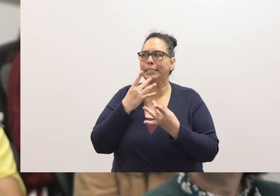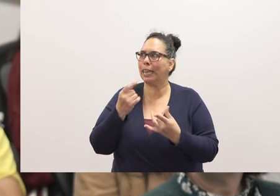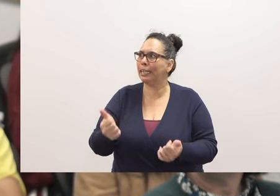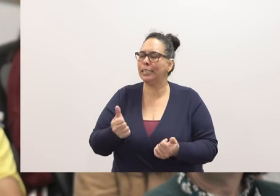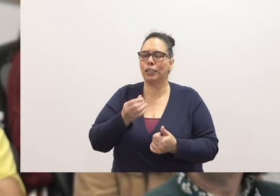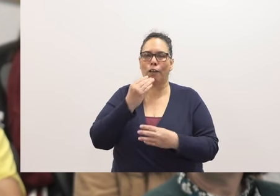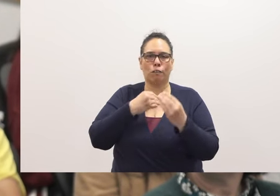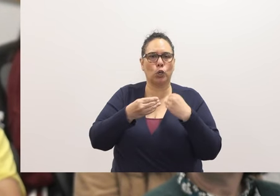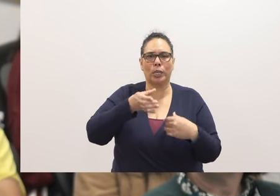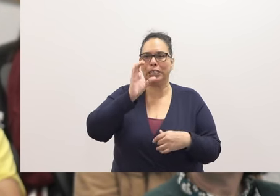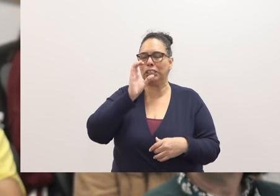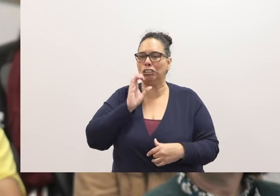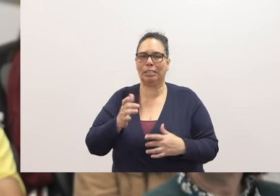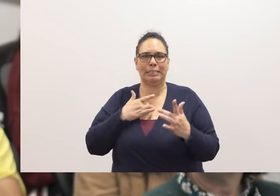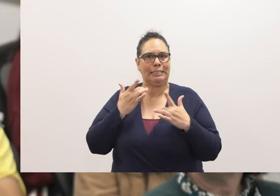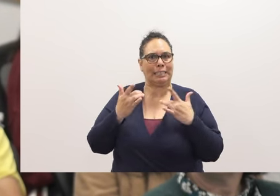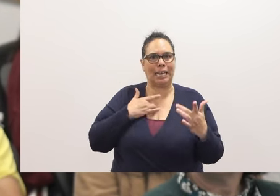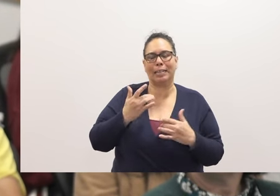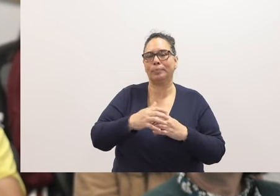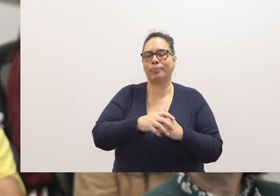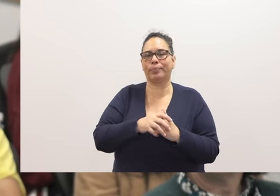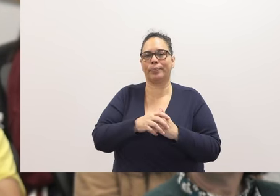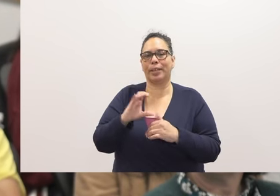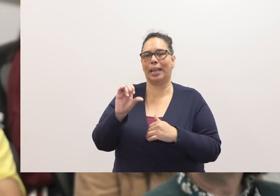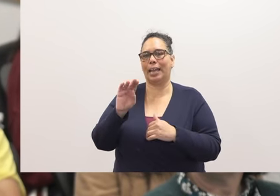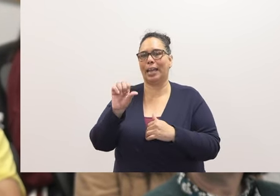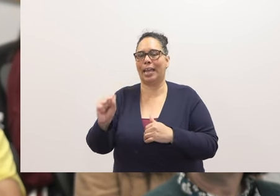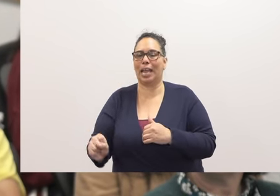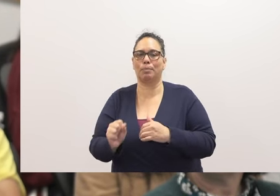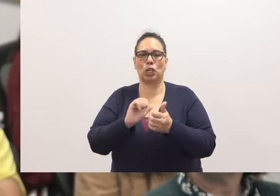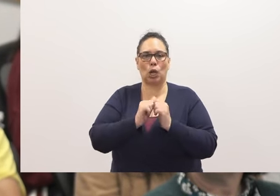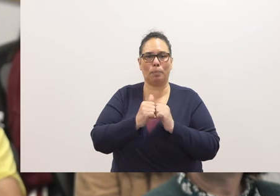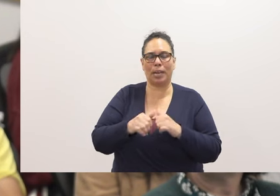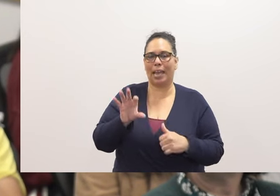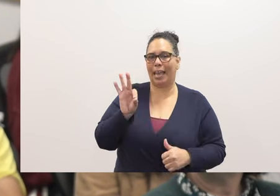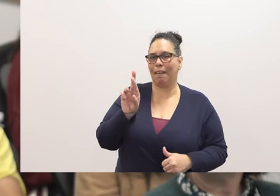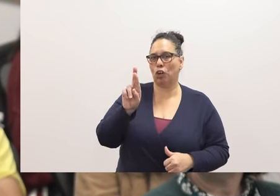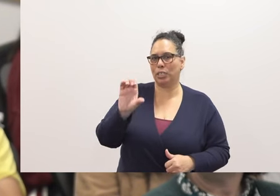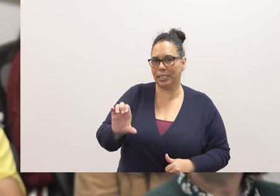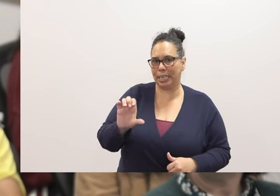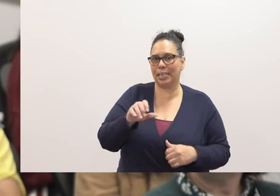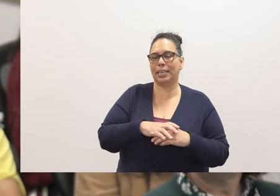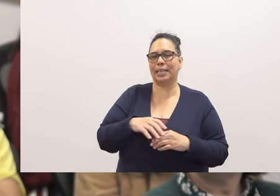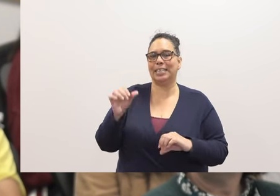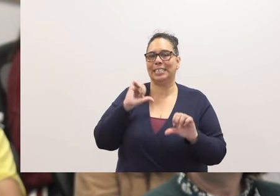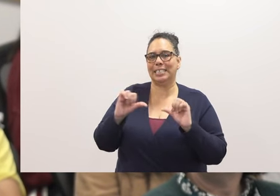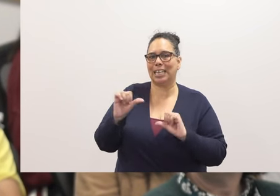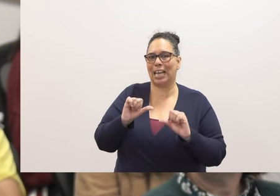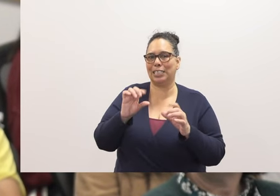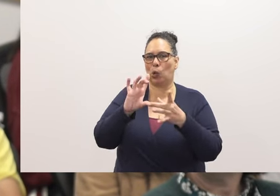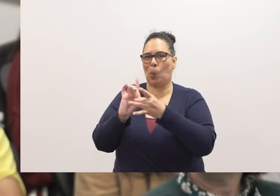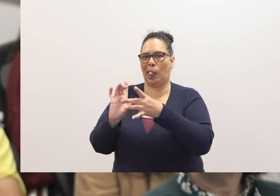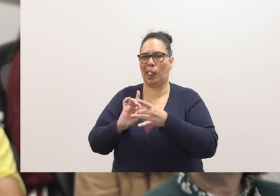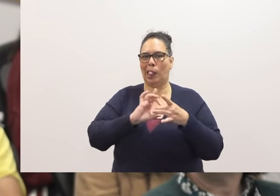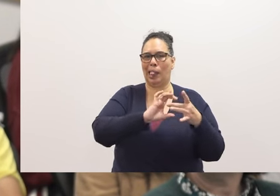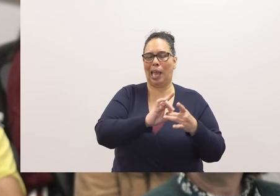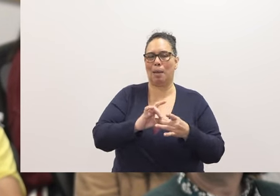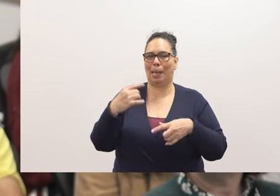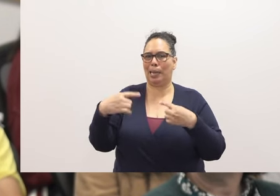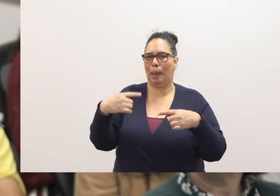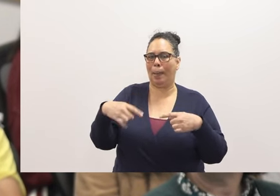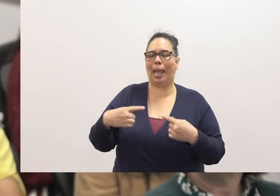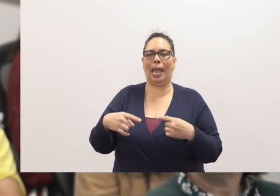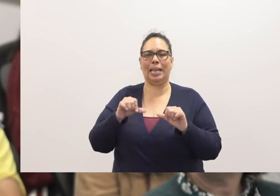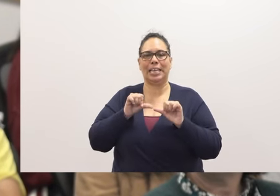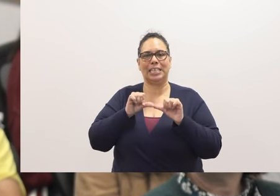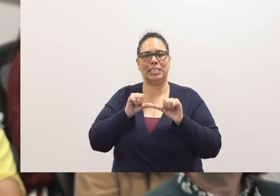invite everyone. At CAMS, competition-based clubs like FRC, VEX, Science Olympiad, and Debate continue to excel